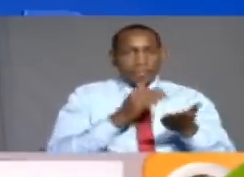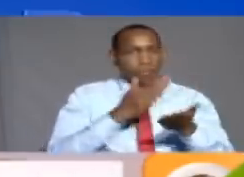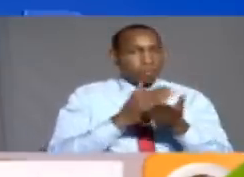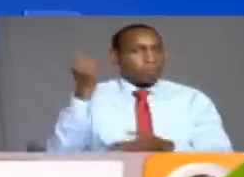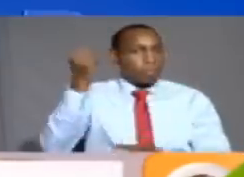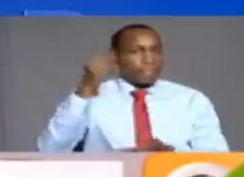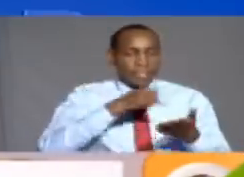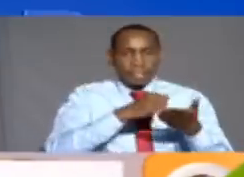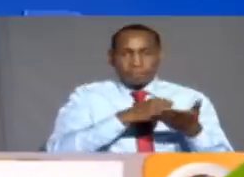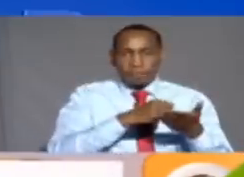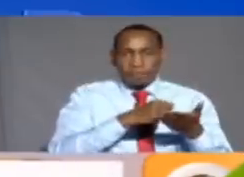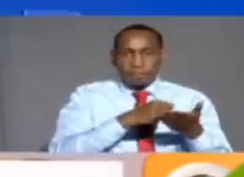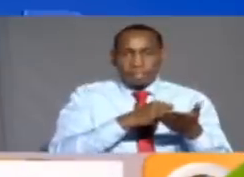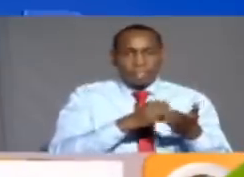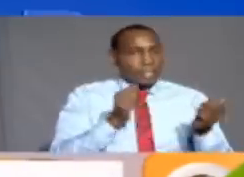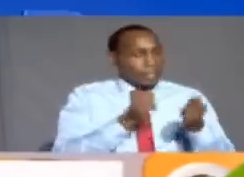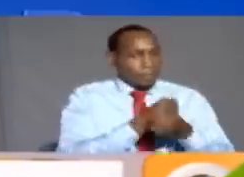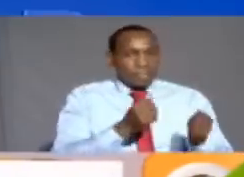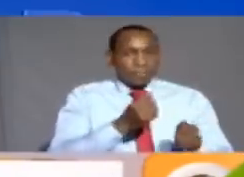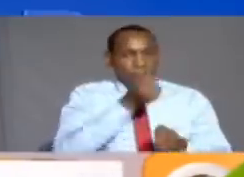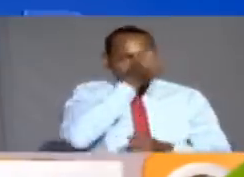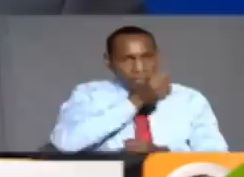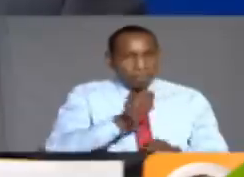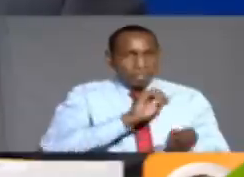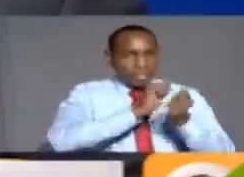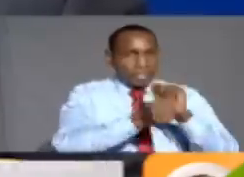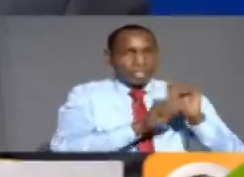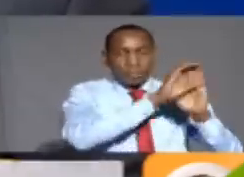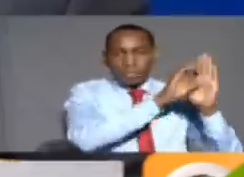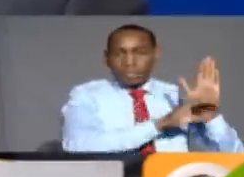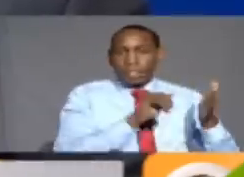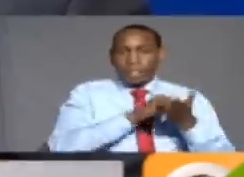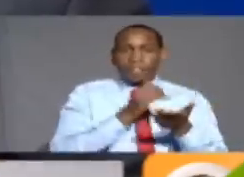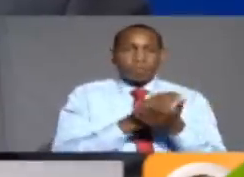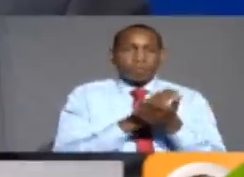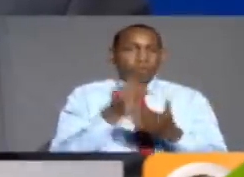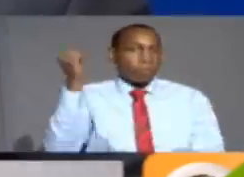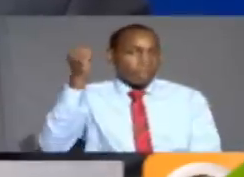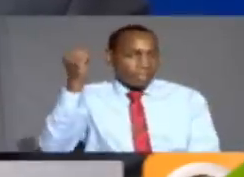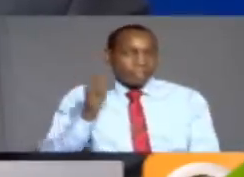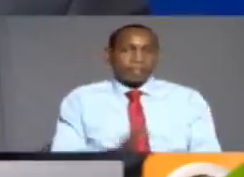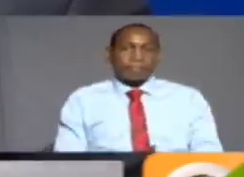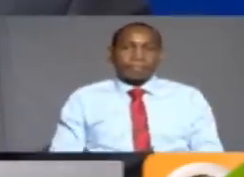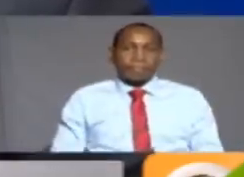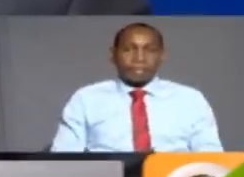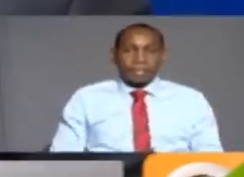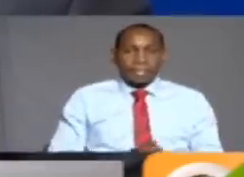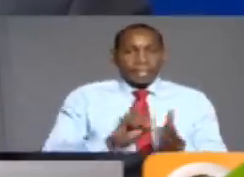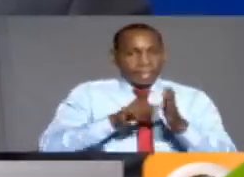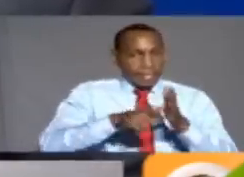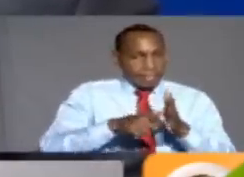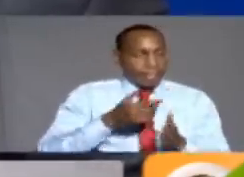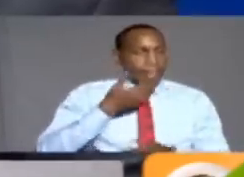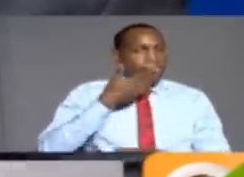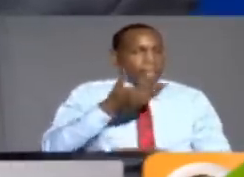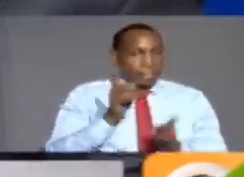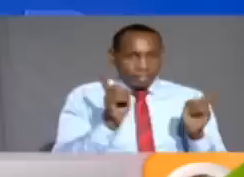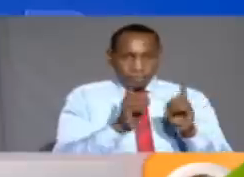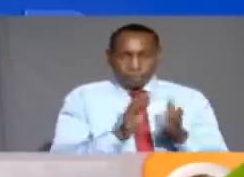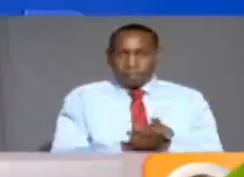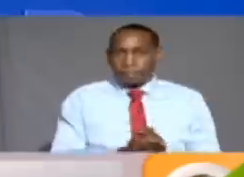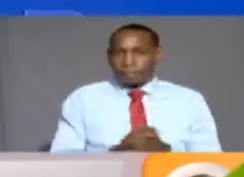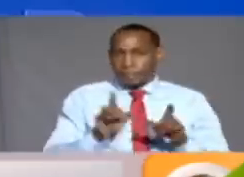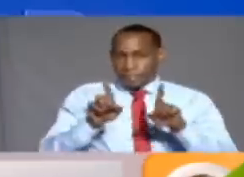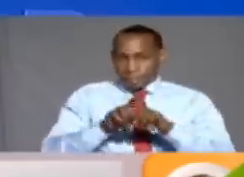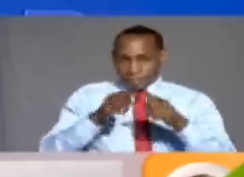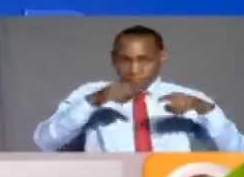isn't it? Process is political. You cannot deny it. It is. Changing the constitution and everything, that is it political. It is. And you'll respond to that shortly. And then you also